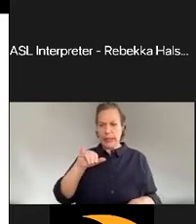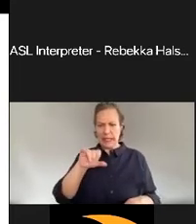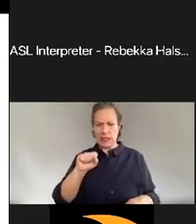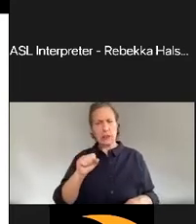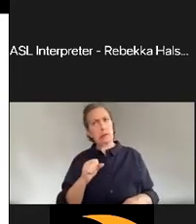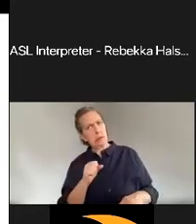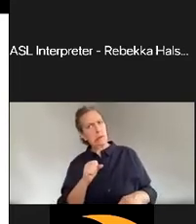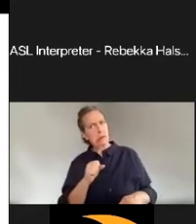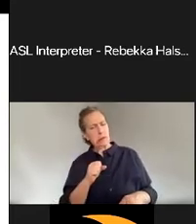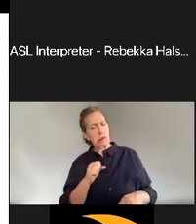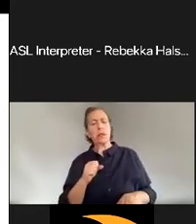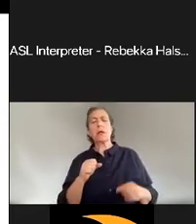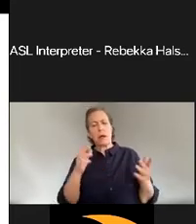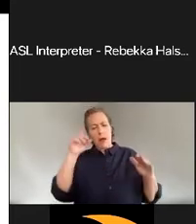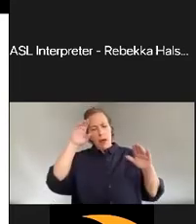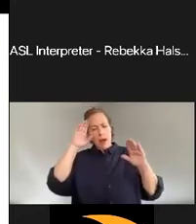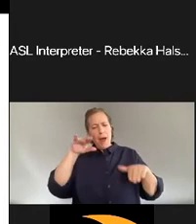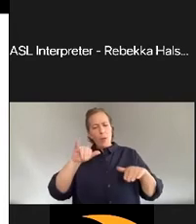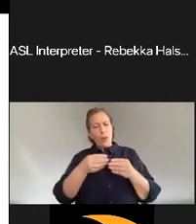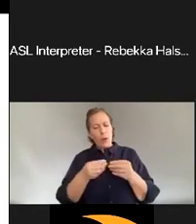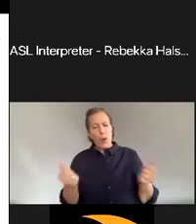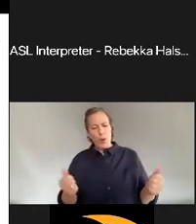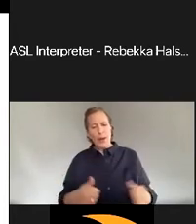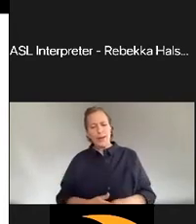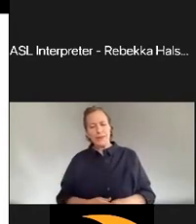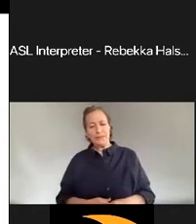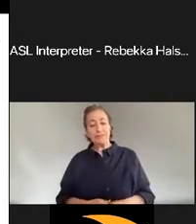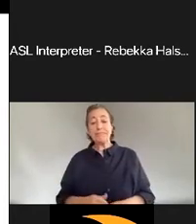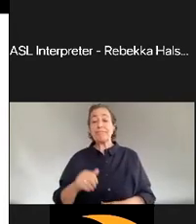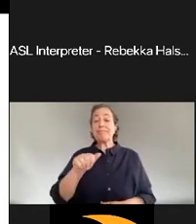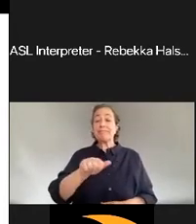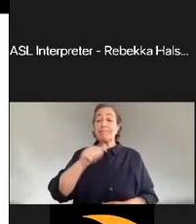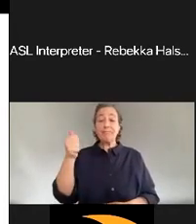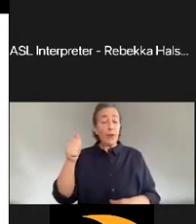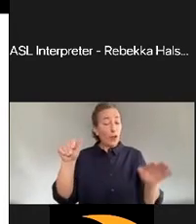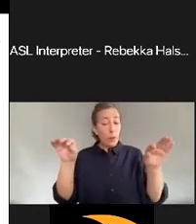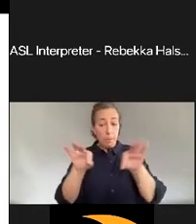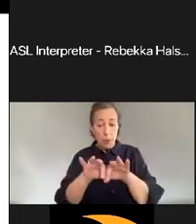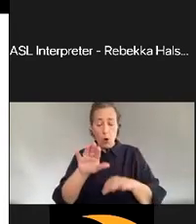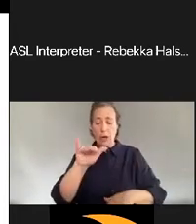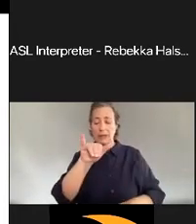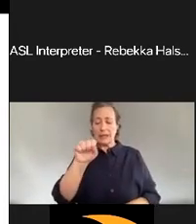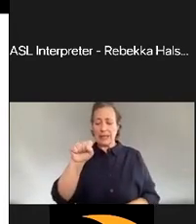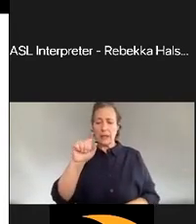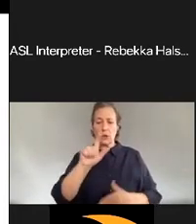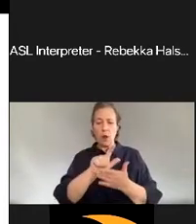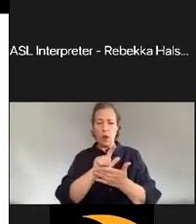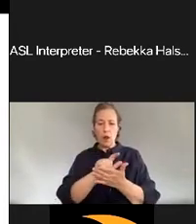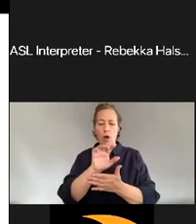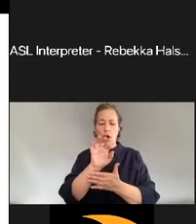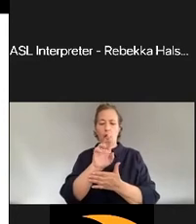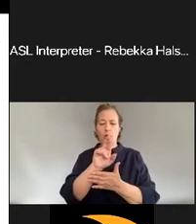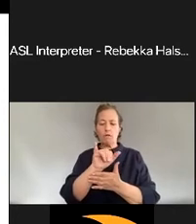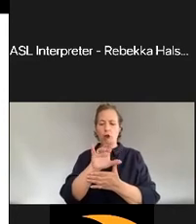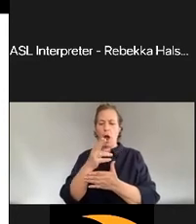the past. Another thing that's also really important is case law Freihat versus Immigration and Customs